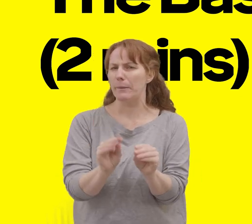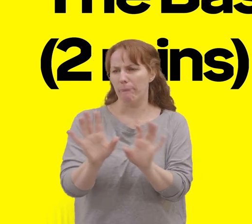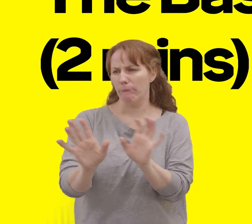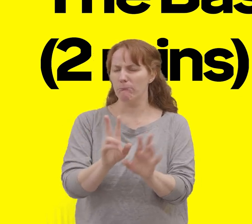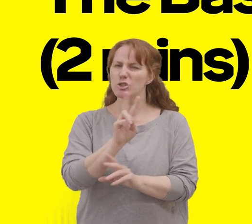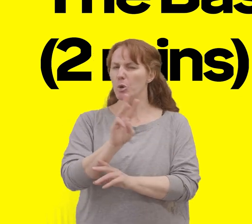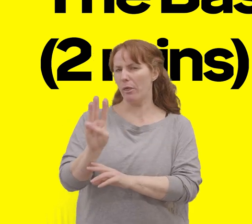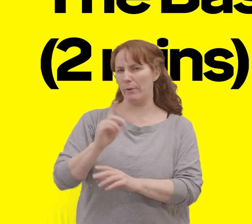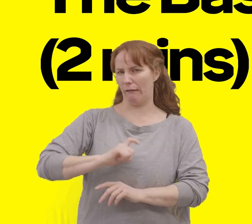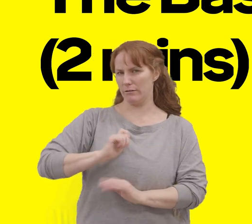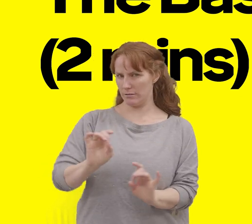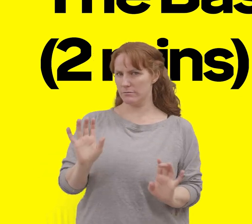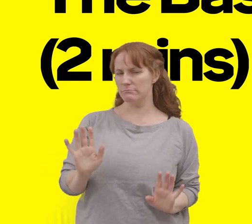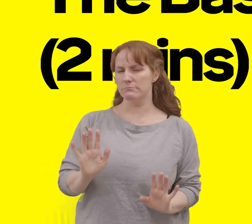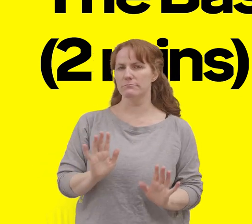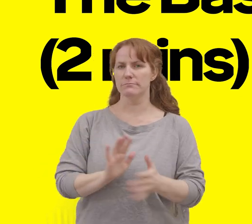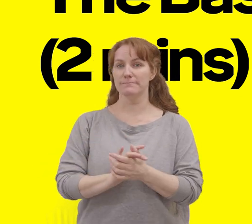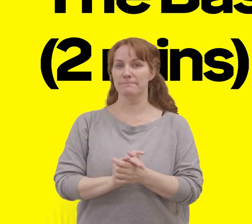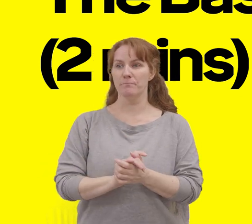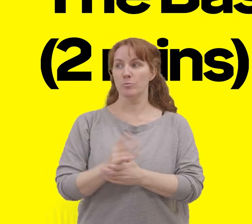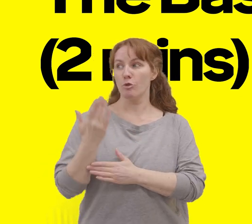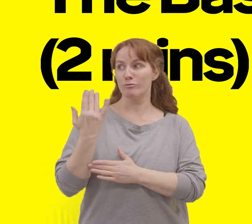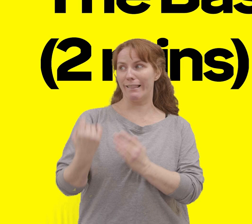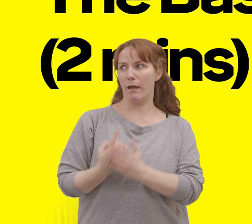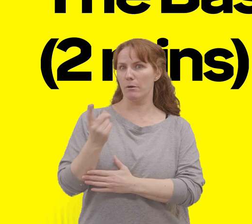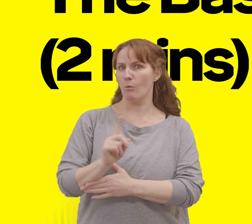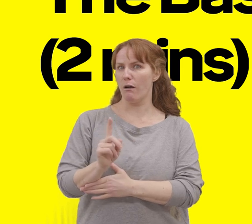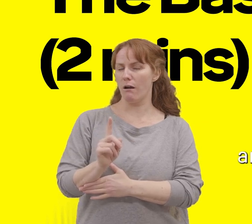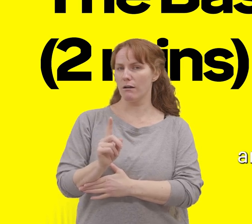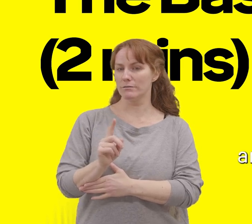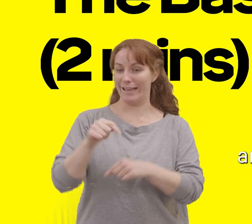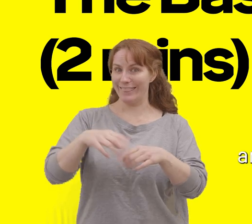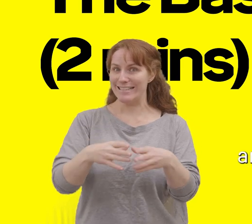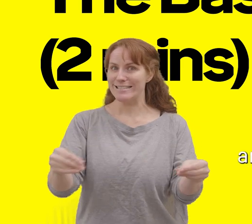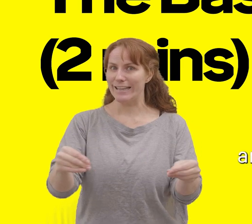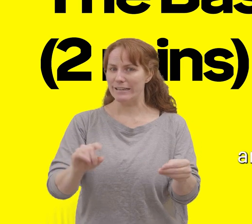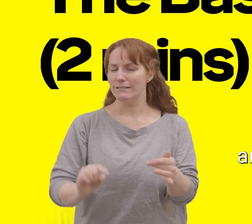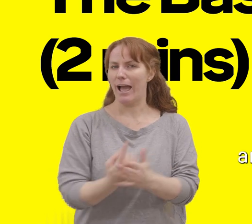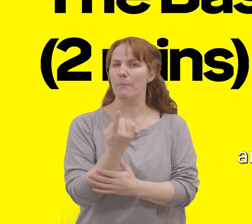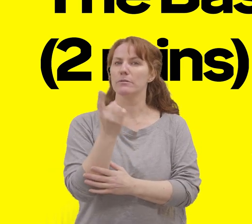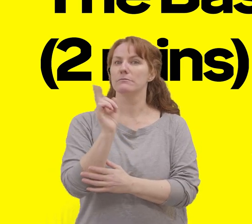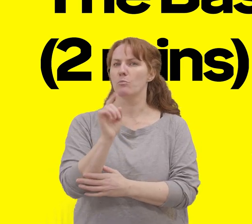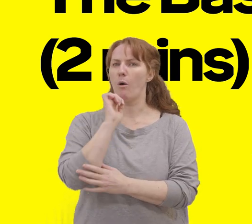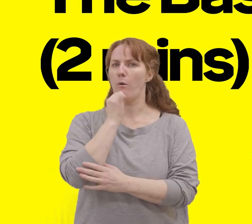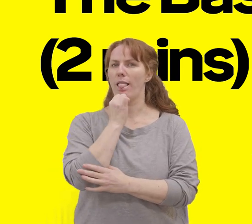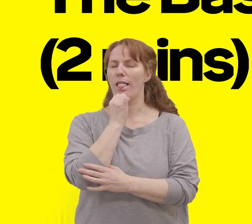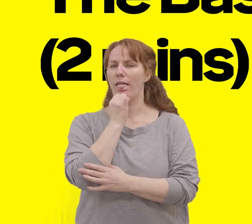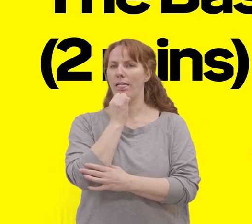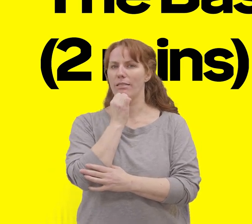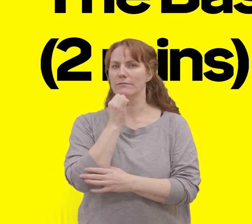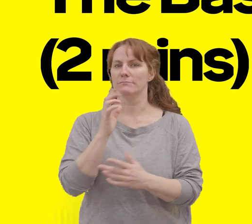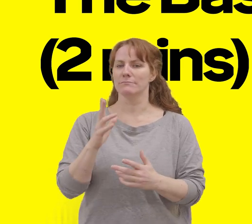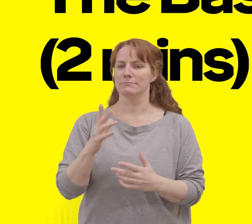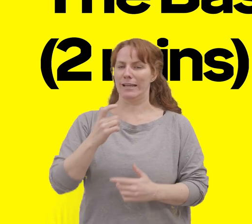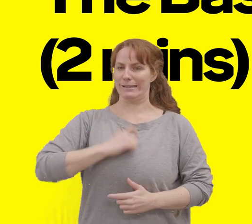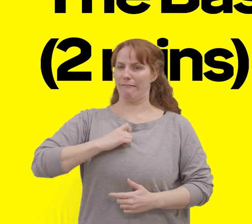just keep it to 2 or 3 characters. What's just happened? And what is about to happen in this scene that is going to change the